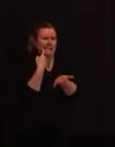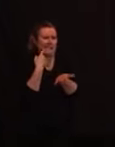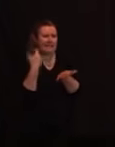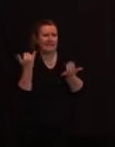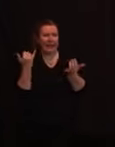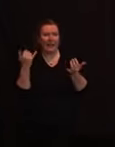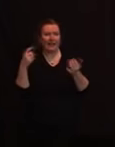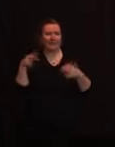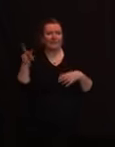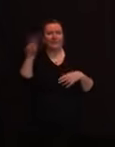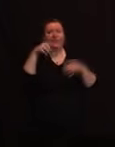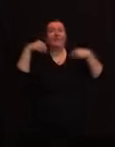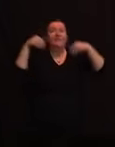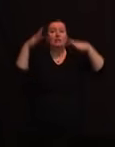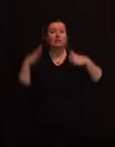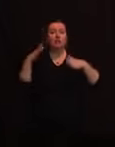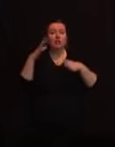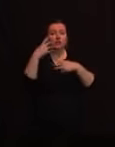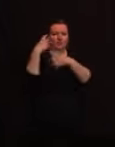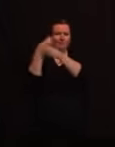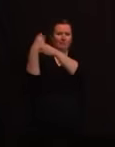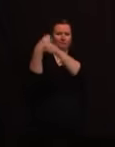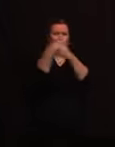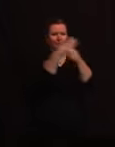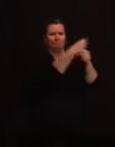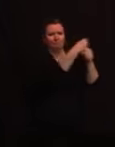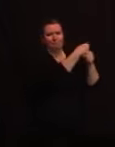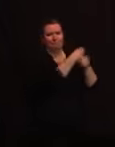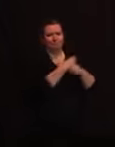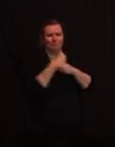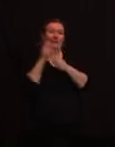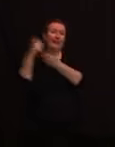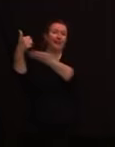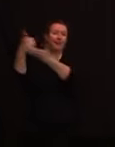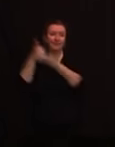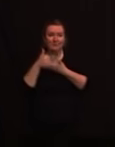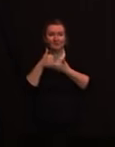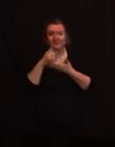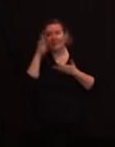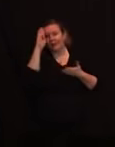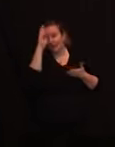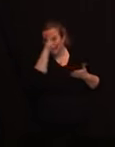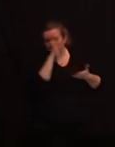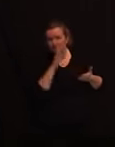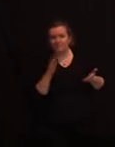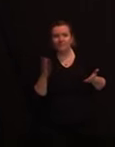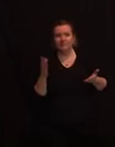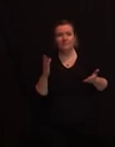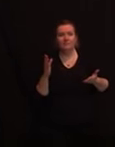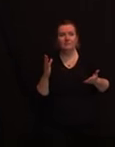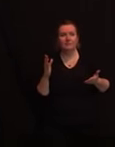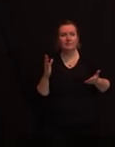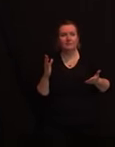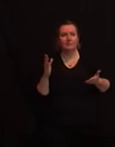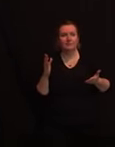with many urgent cares, hospitals. The one that's coming on the market most recently is what's called a moderately complex,